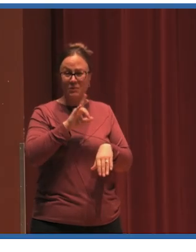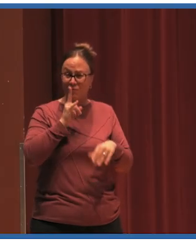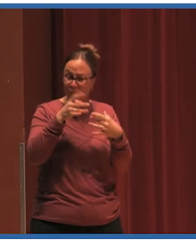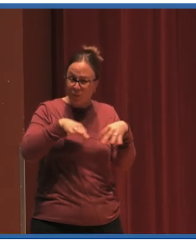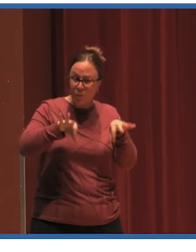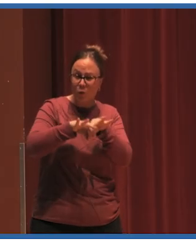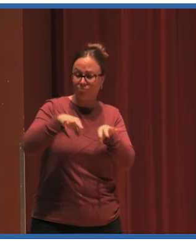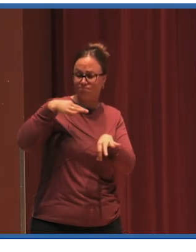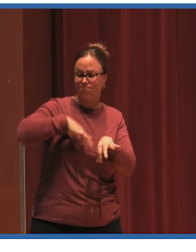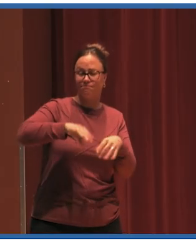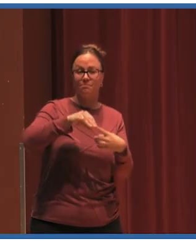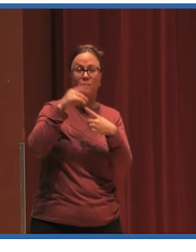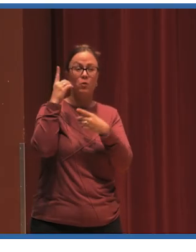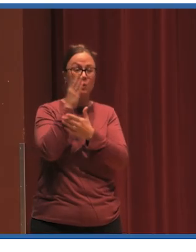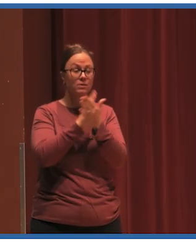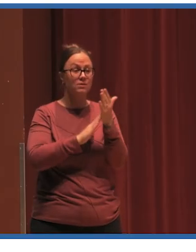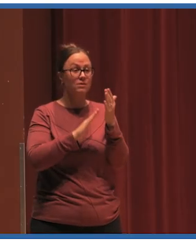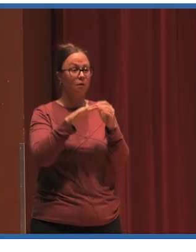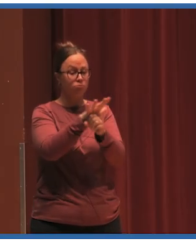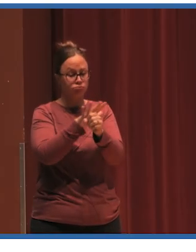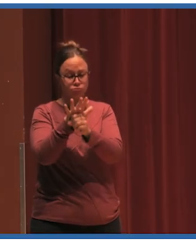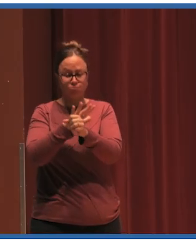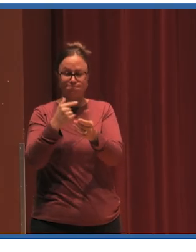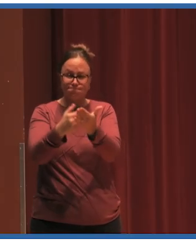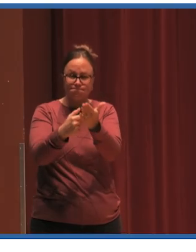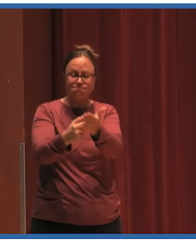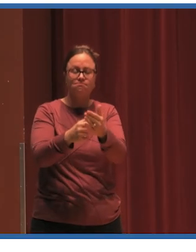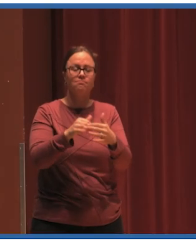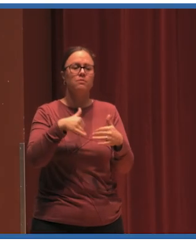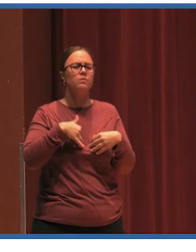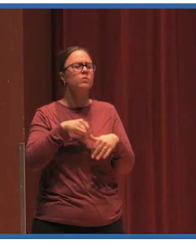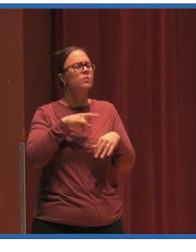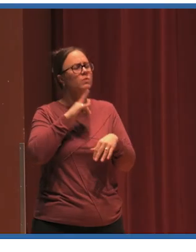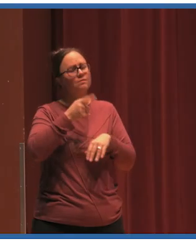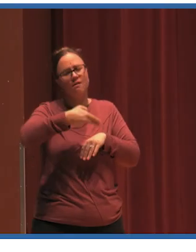beneficial, especially for some of the populations we talked about, which have very